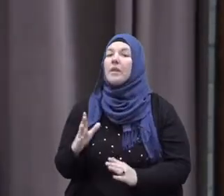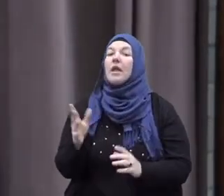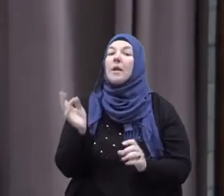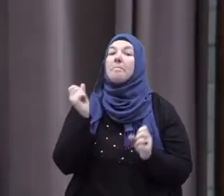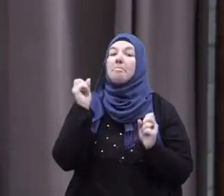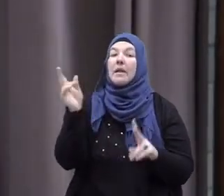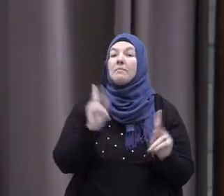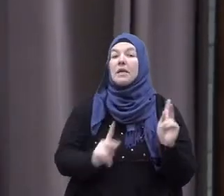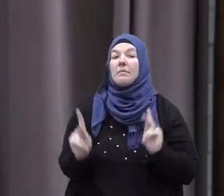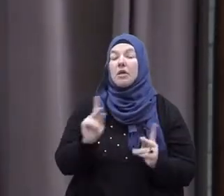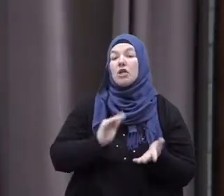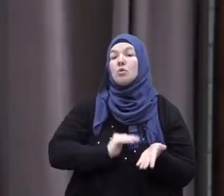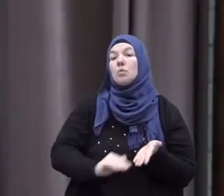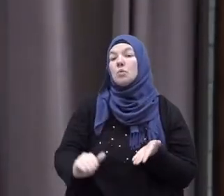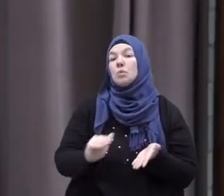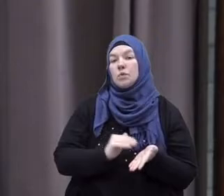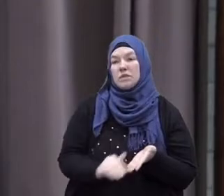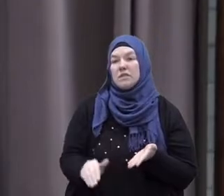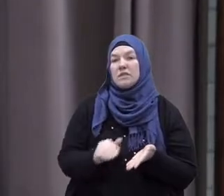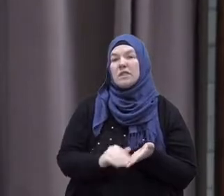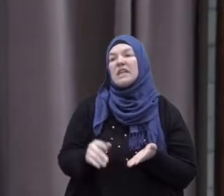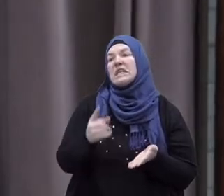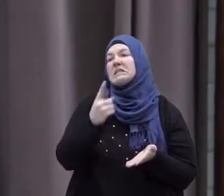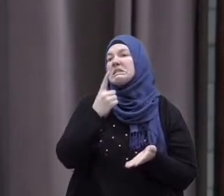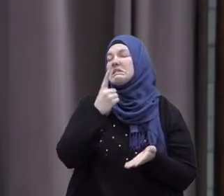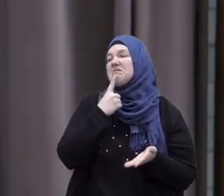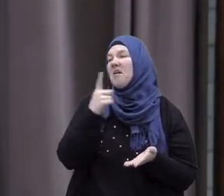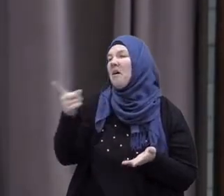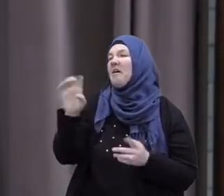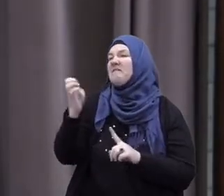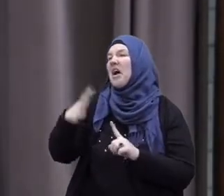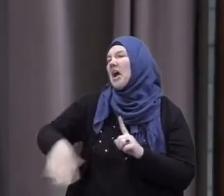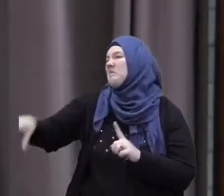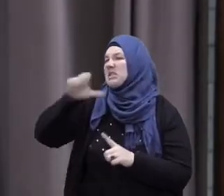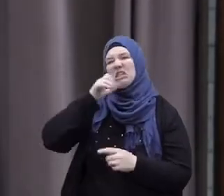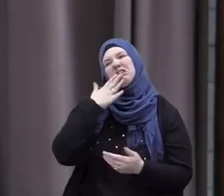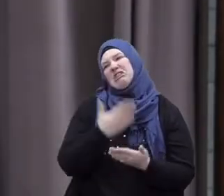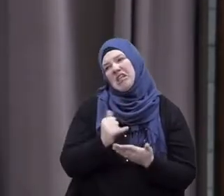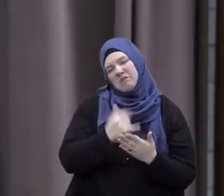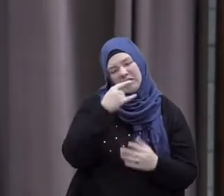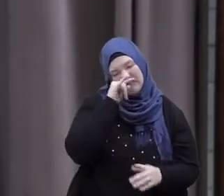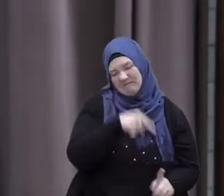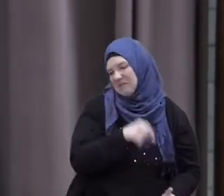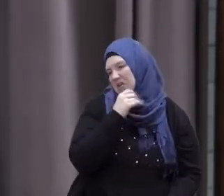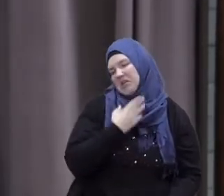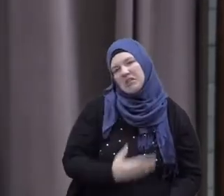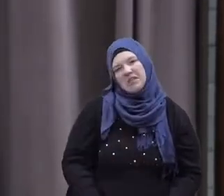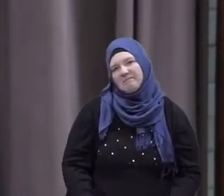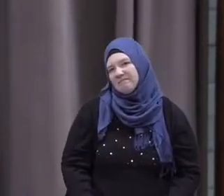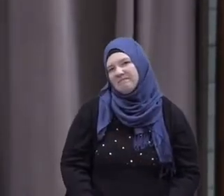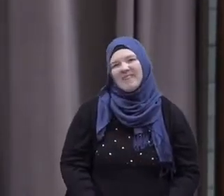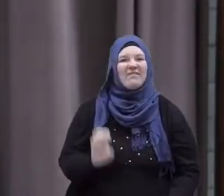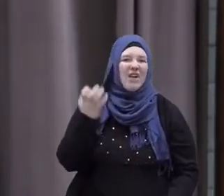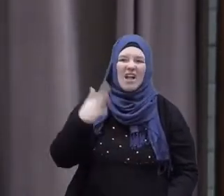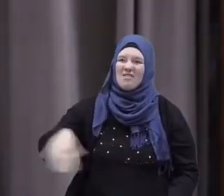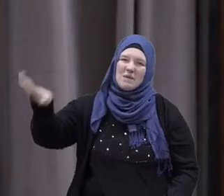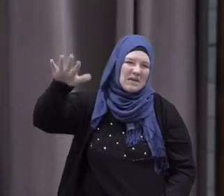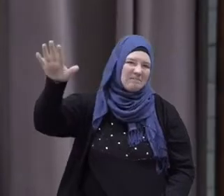to allow our children to be swept in the culture, and we say that's the environment.